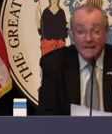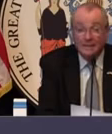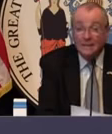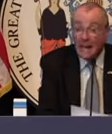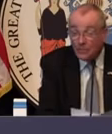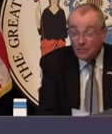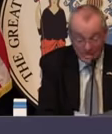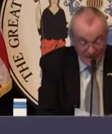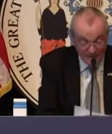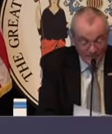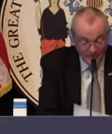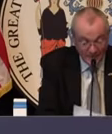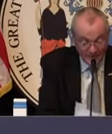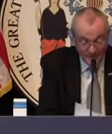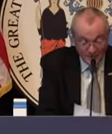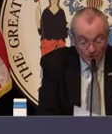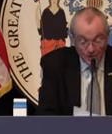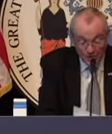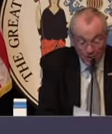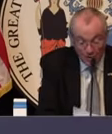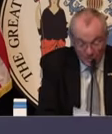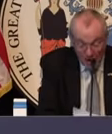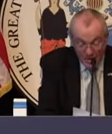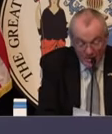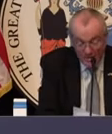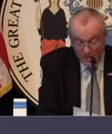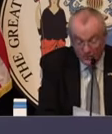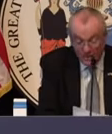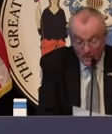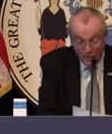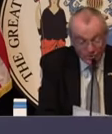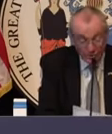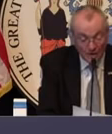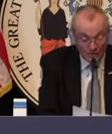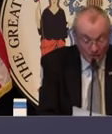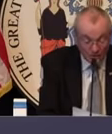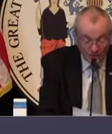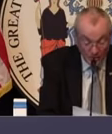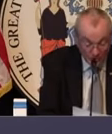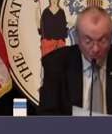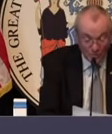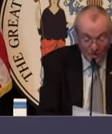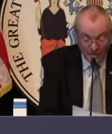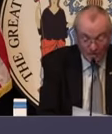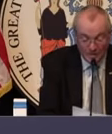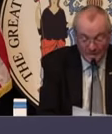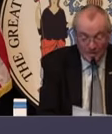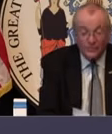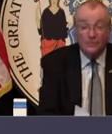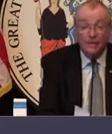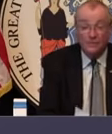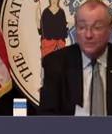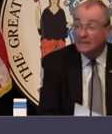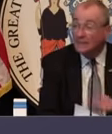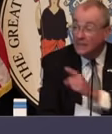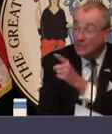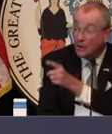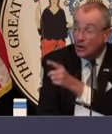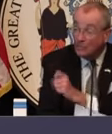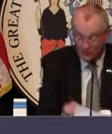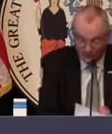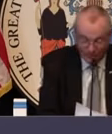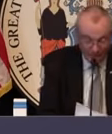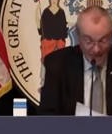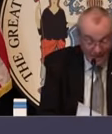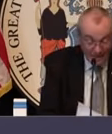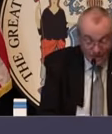both the violin and the piano. She and Lou would marry. She stayed home to raise their 3 children while Lou became successful in the